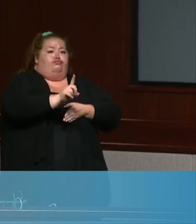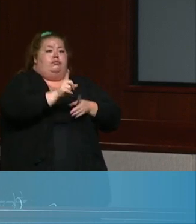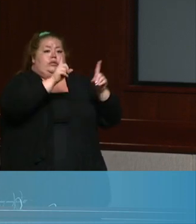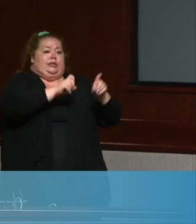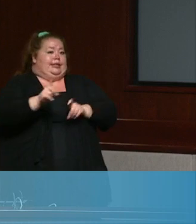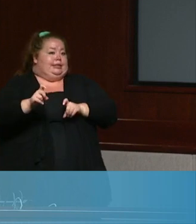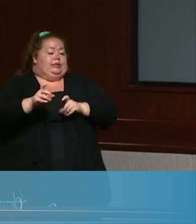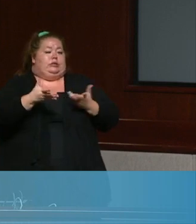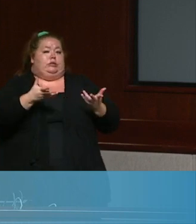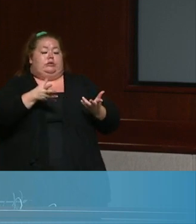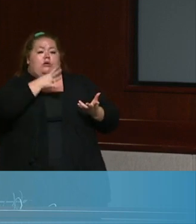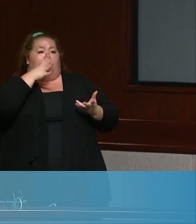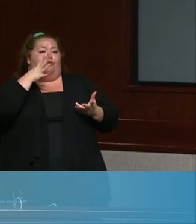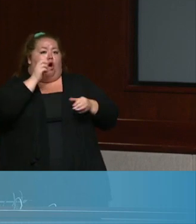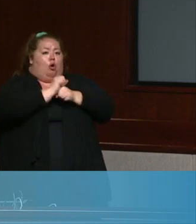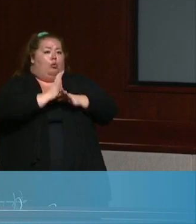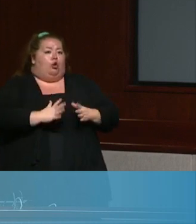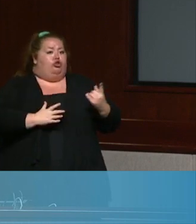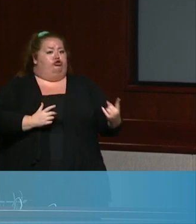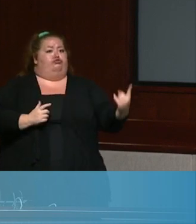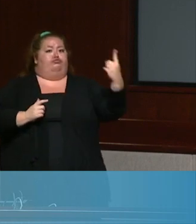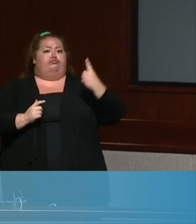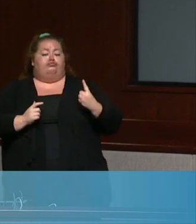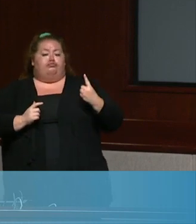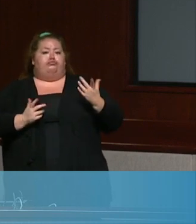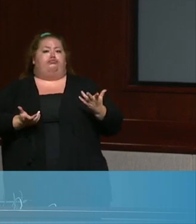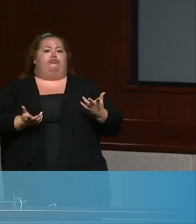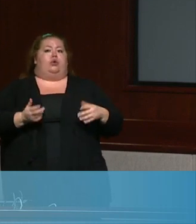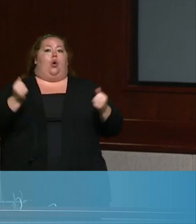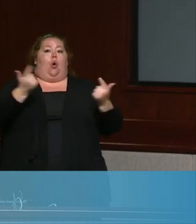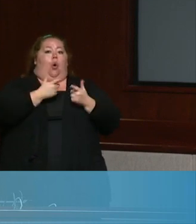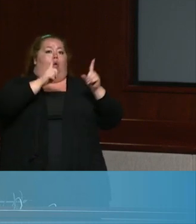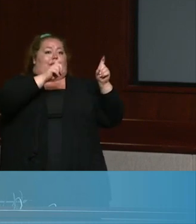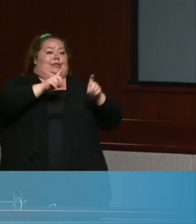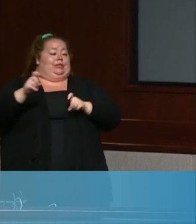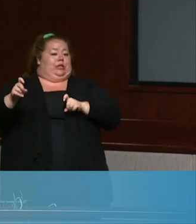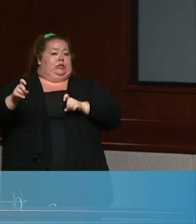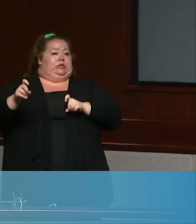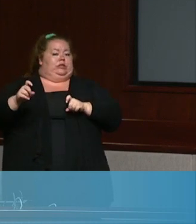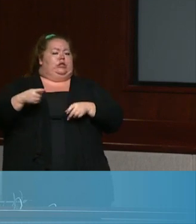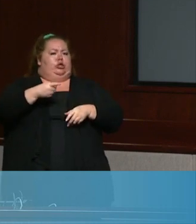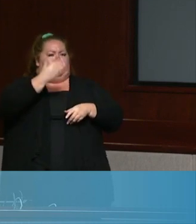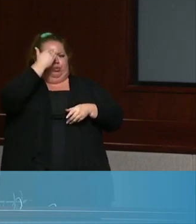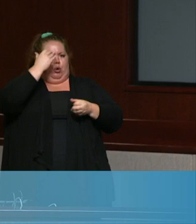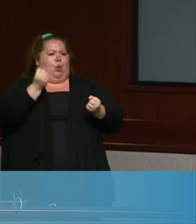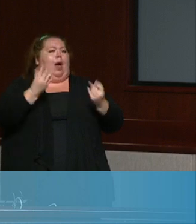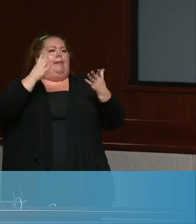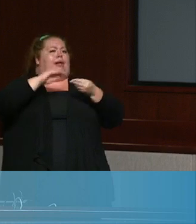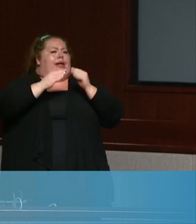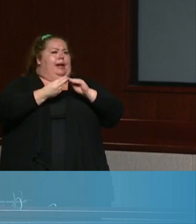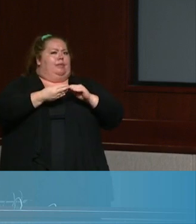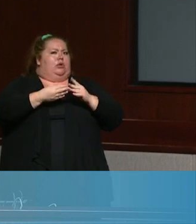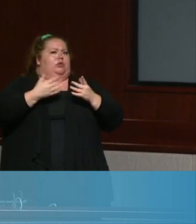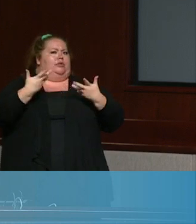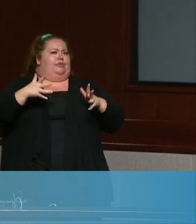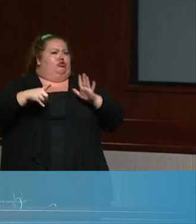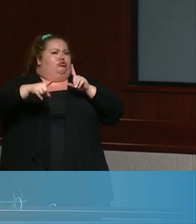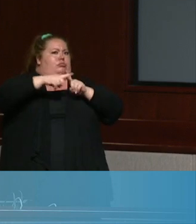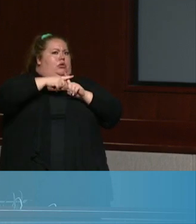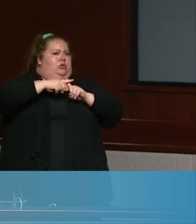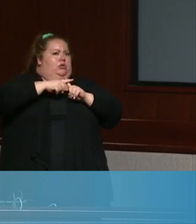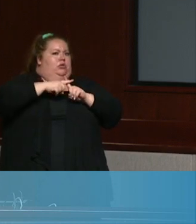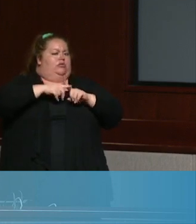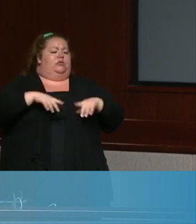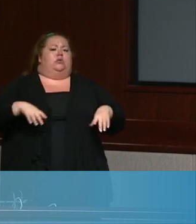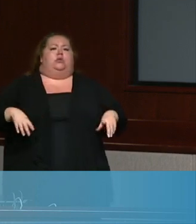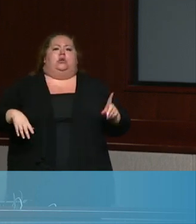up? And out of all of the tests that you've conducted, do you have a number yet on how many have tested positive? Okay,